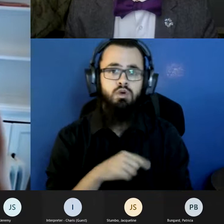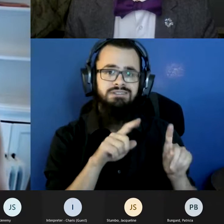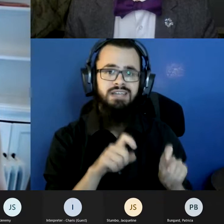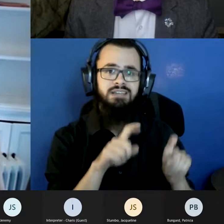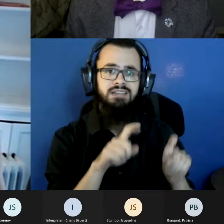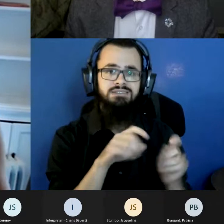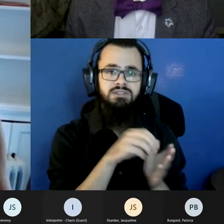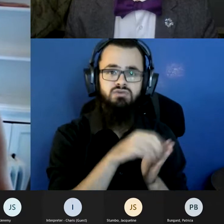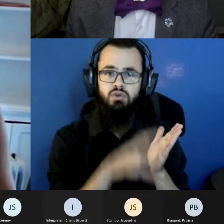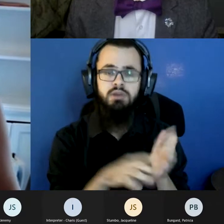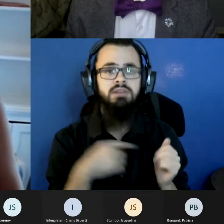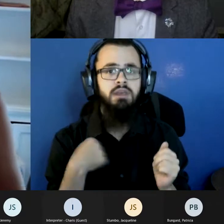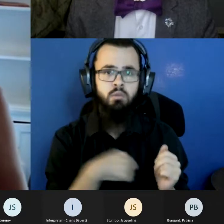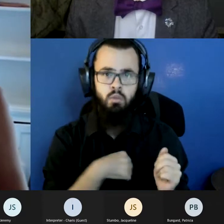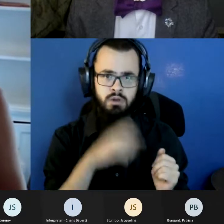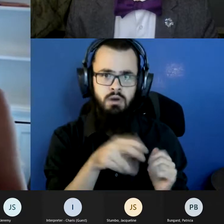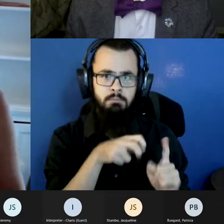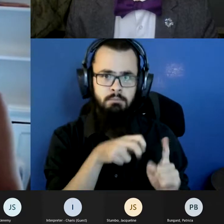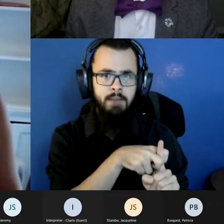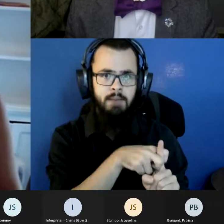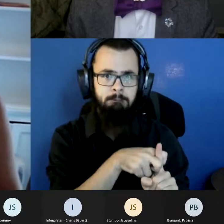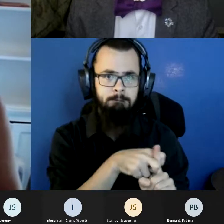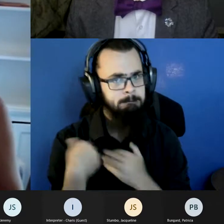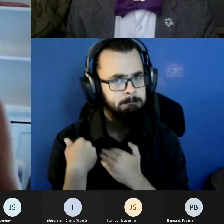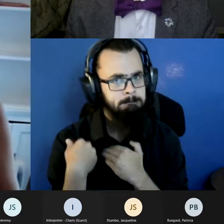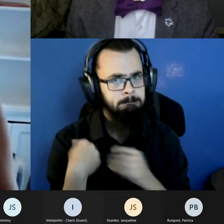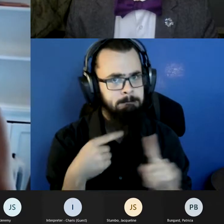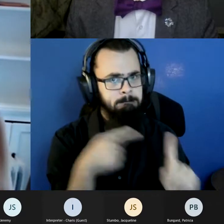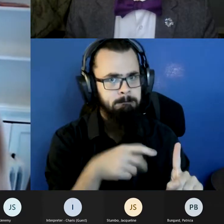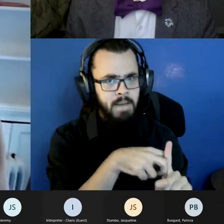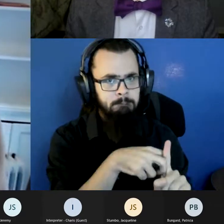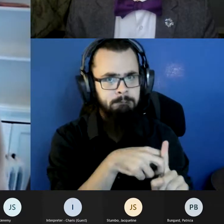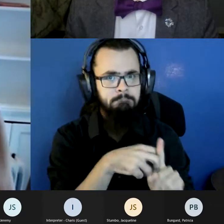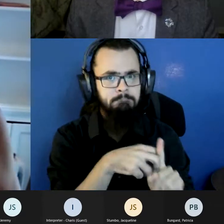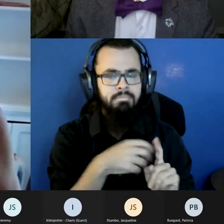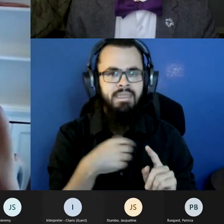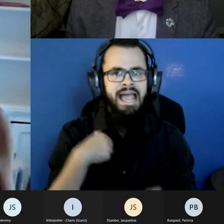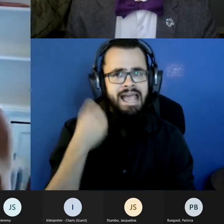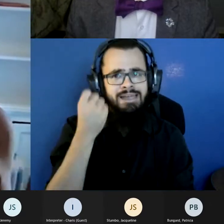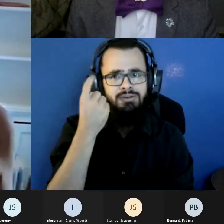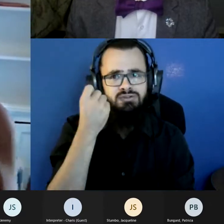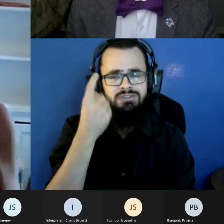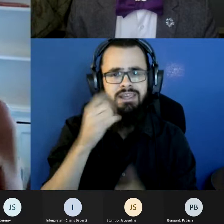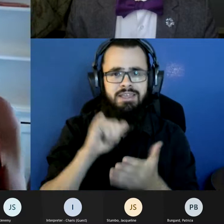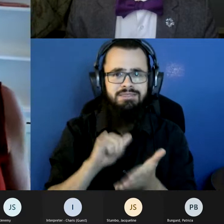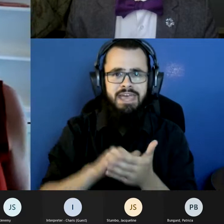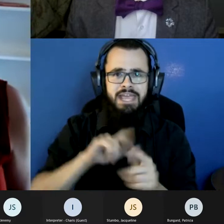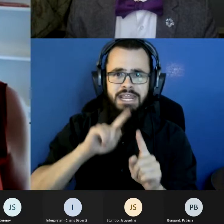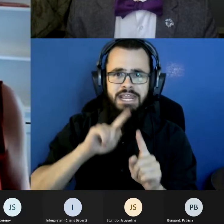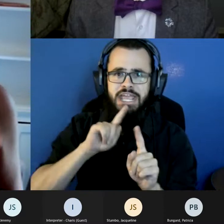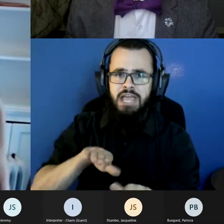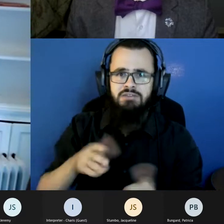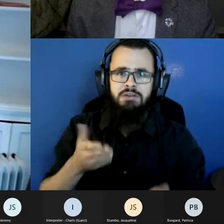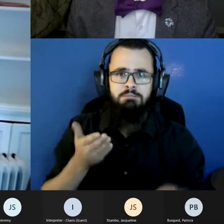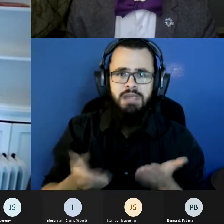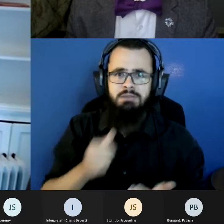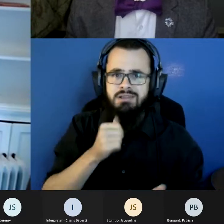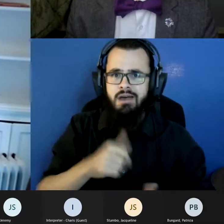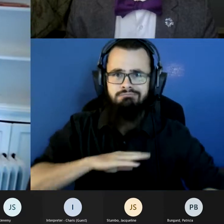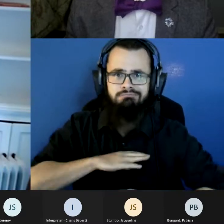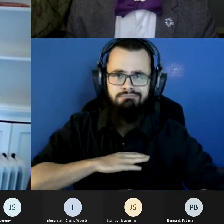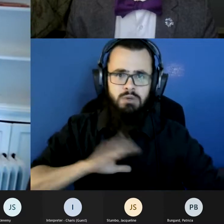testing. So I understand, Bill, that might not reassure you. I totally understand that this